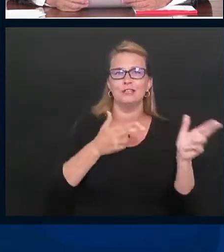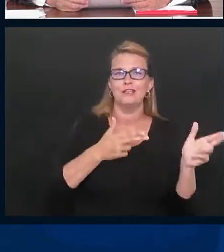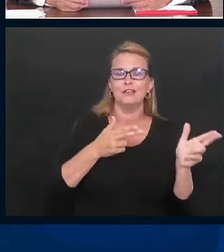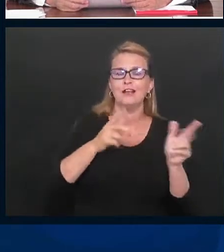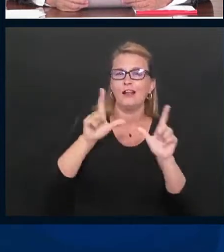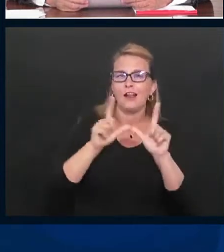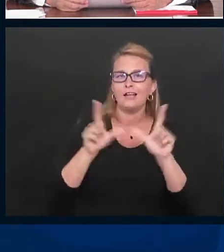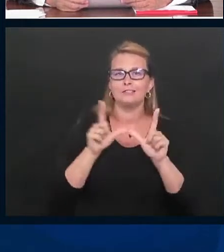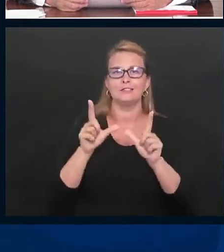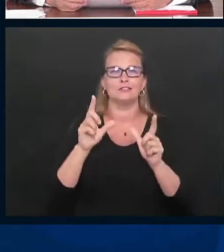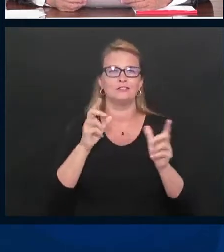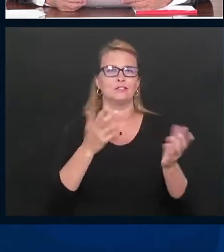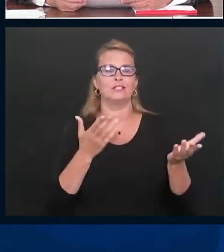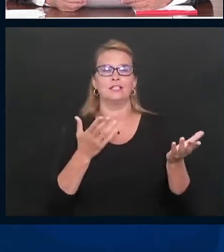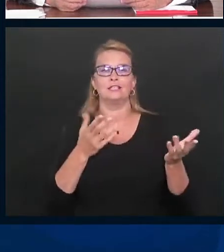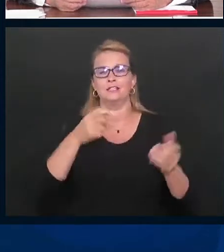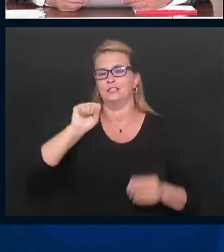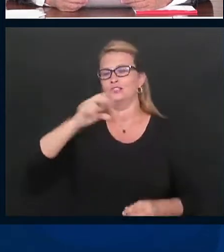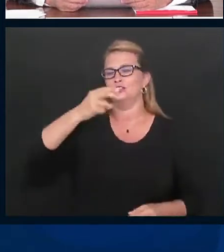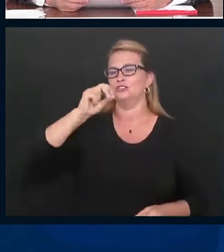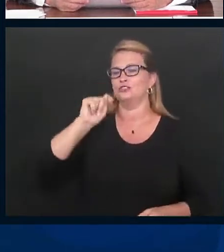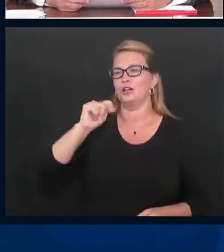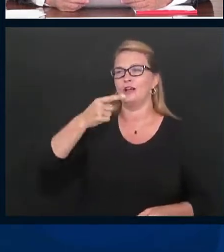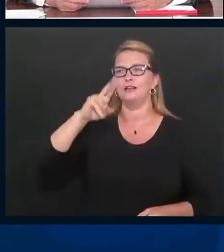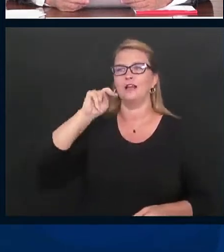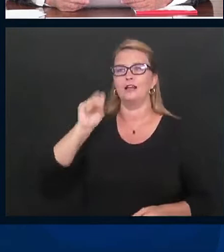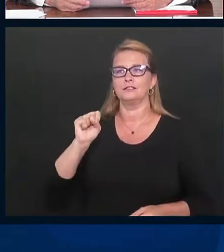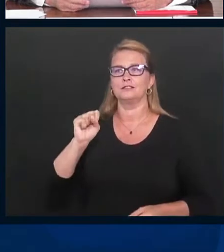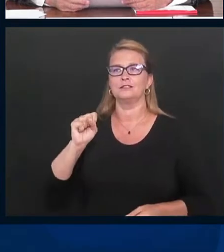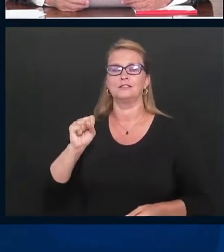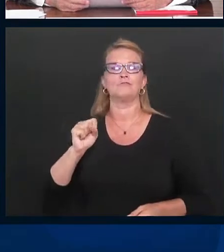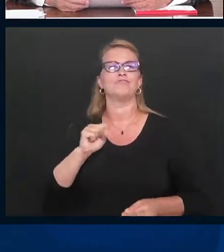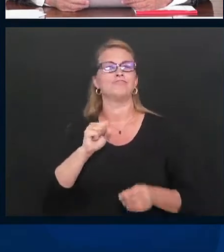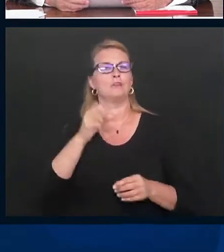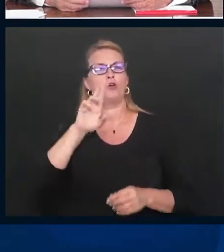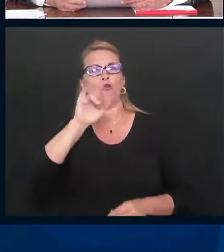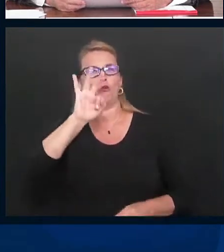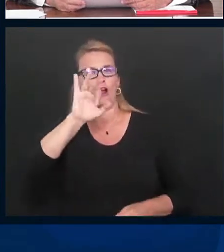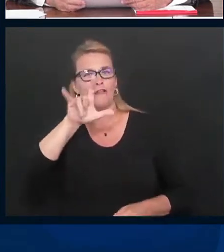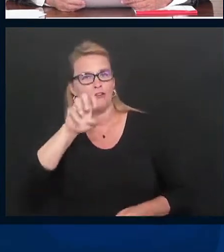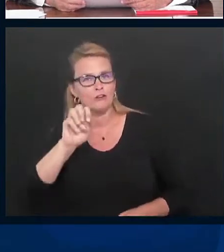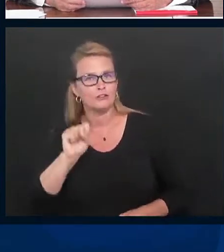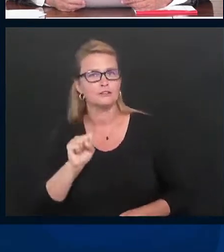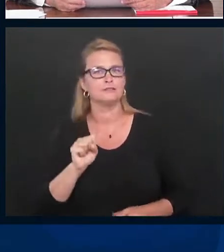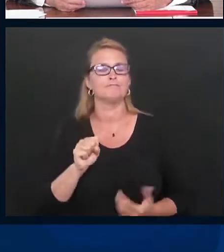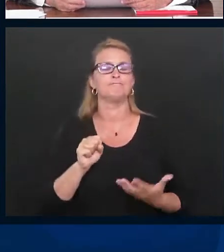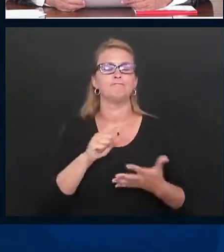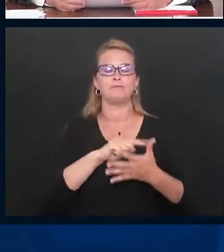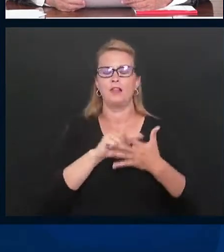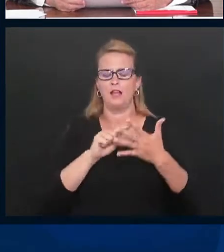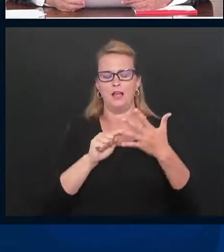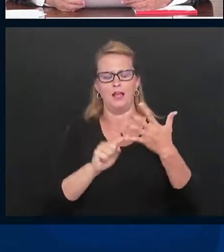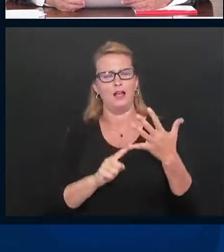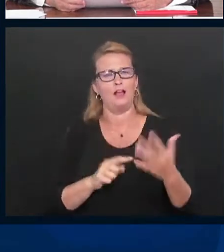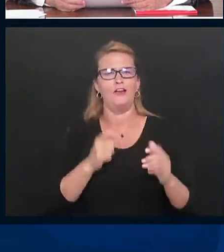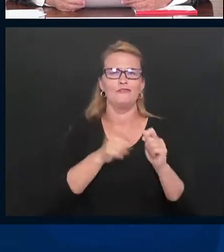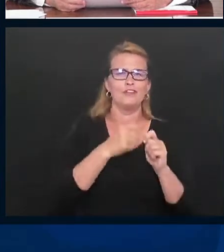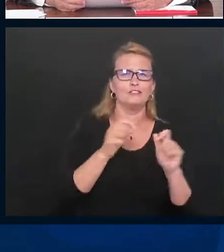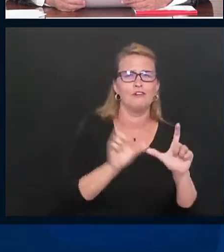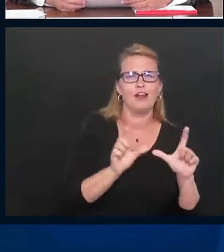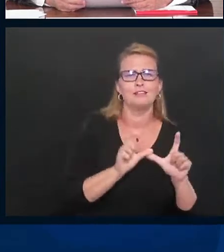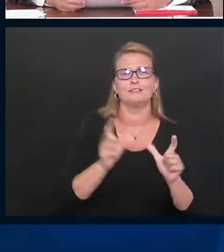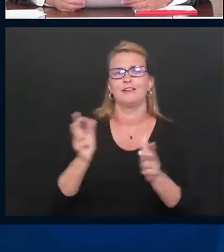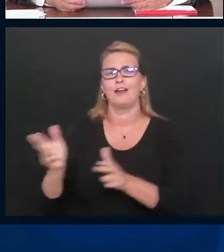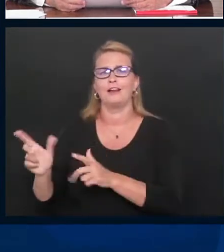and hunting shotguns, and lifetime fishing and hunting licenses, and it's just a lot of really